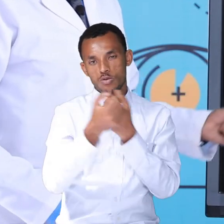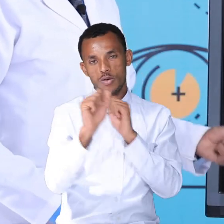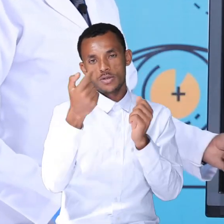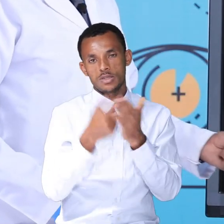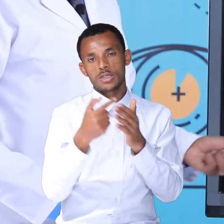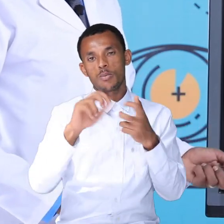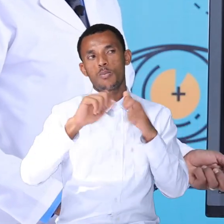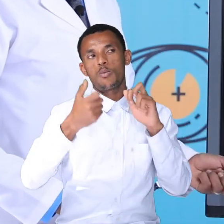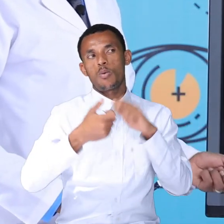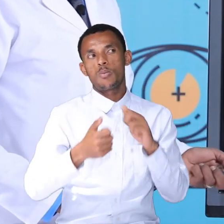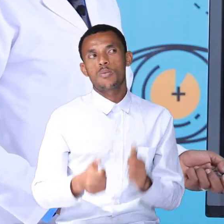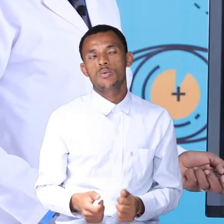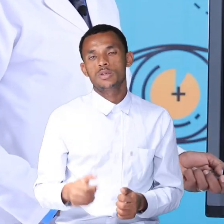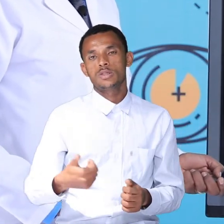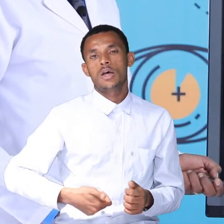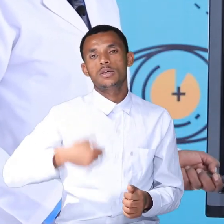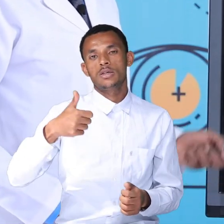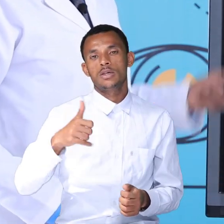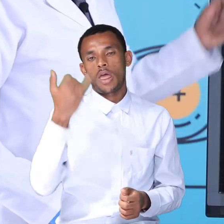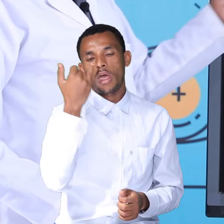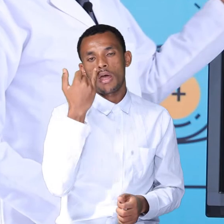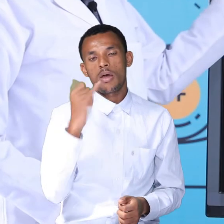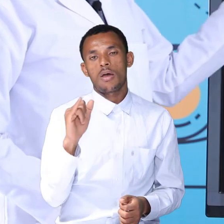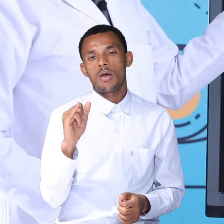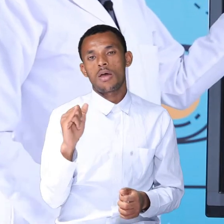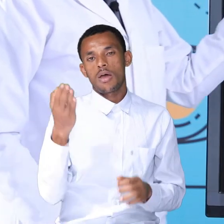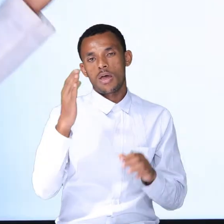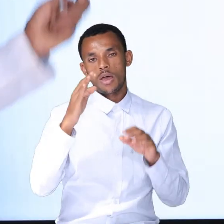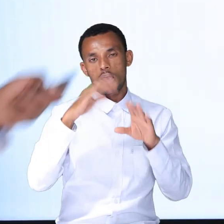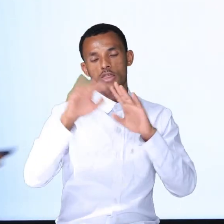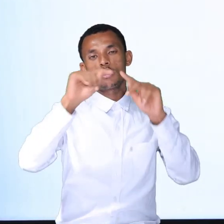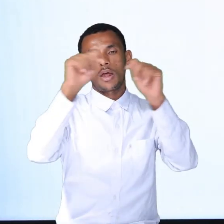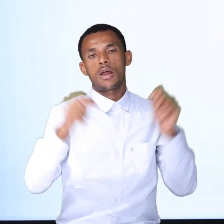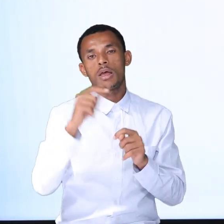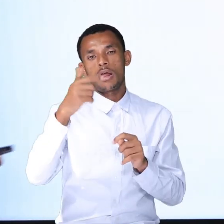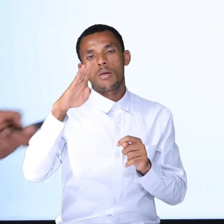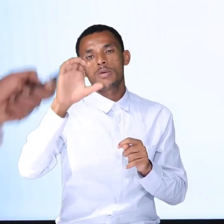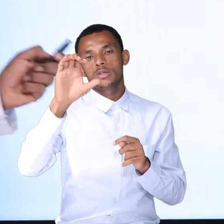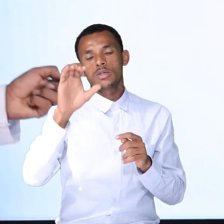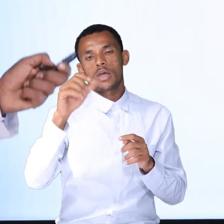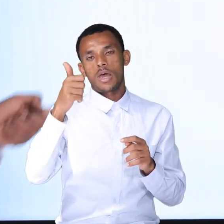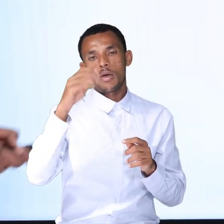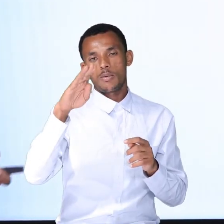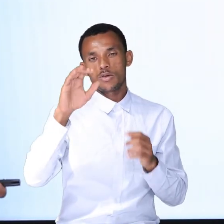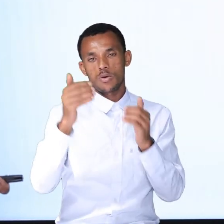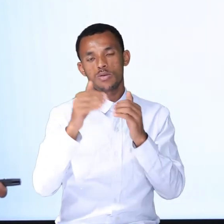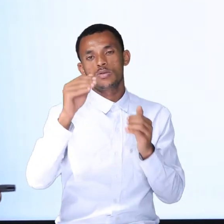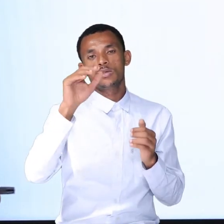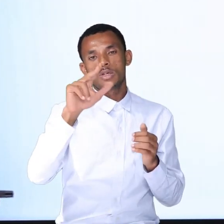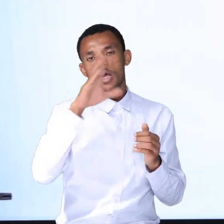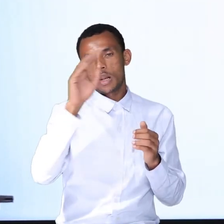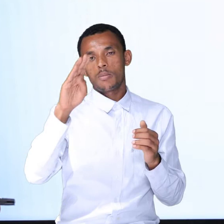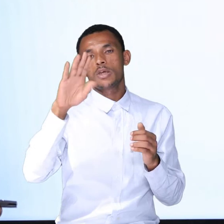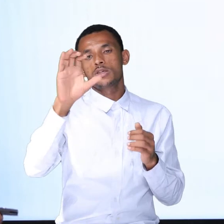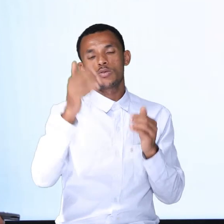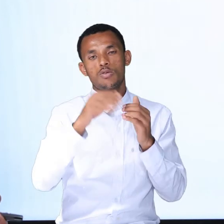function, you can solve such kind of problems. The other one, if in triangle ABC, AB is equal to 3, BC is equal to